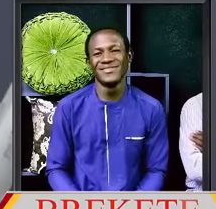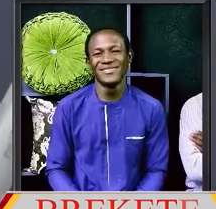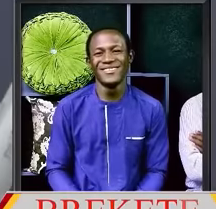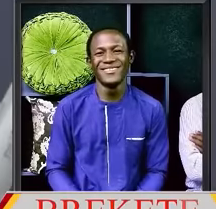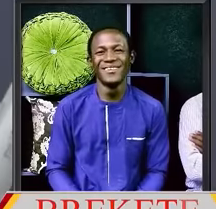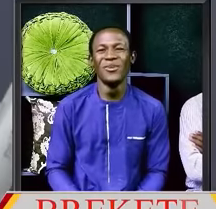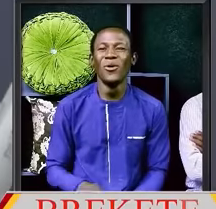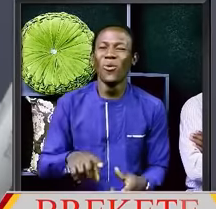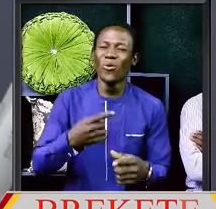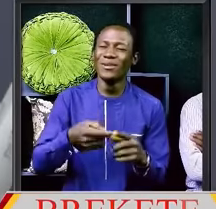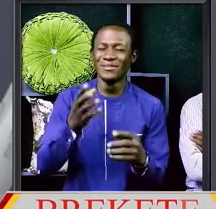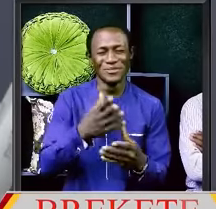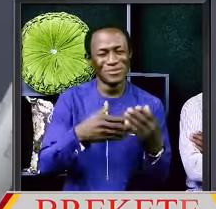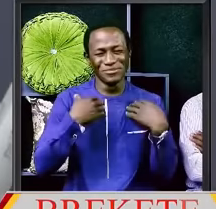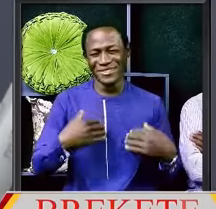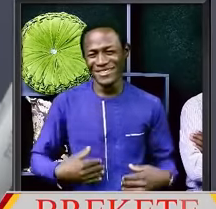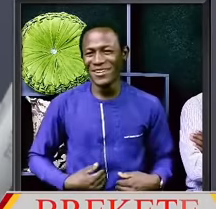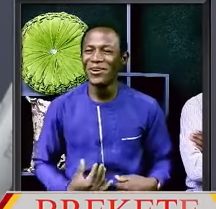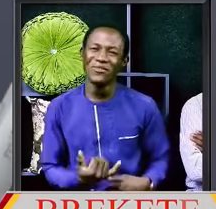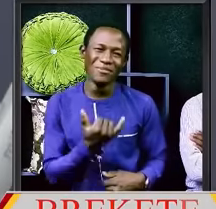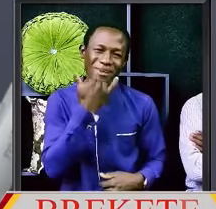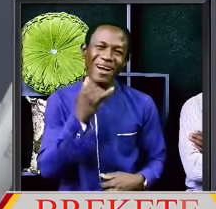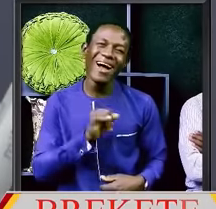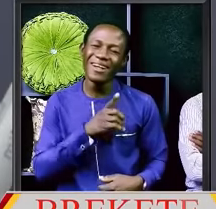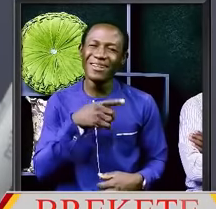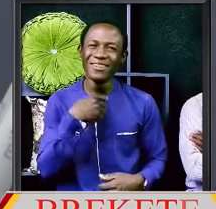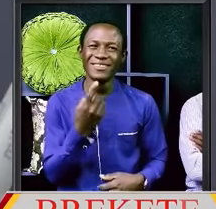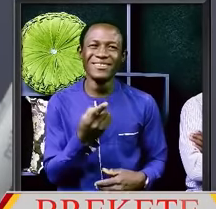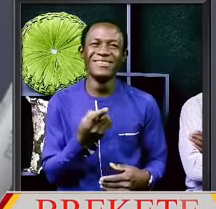Now when person offend me, I dey check him well.